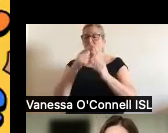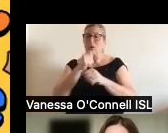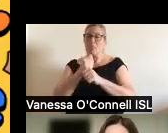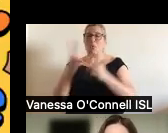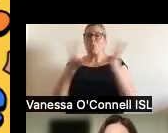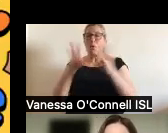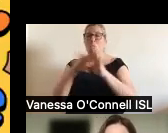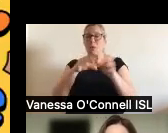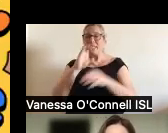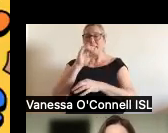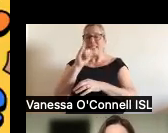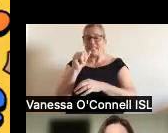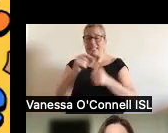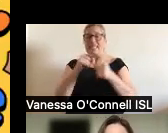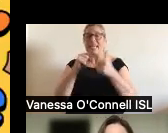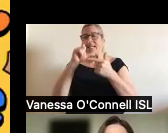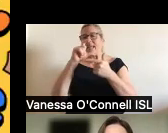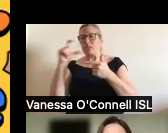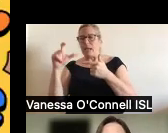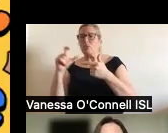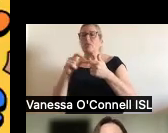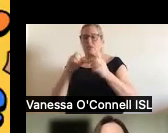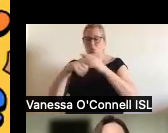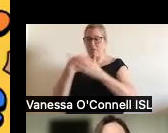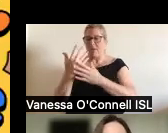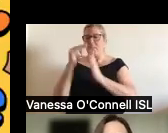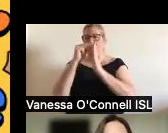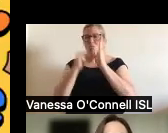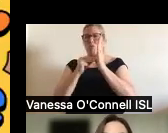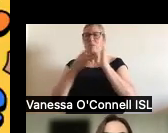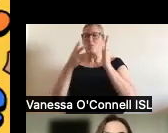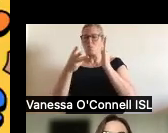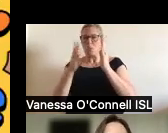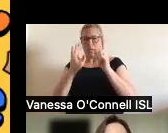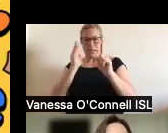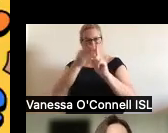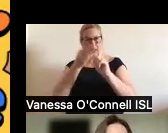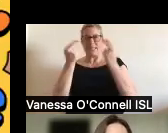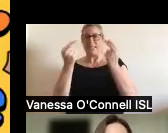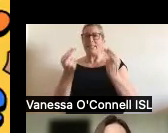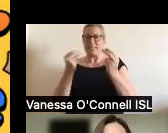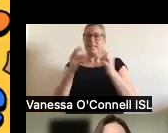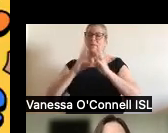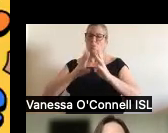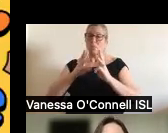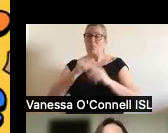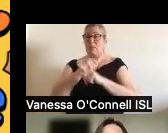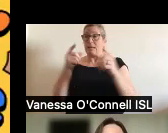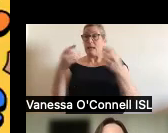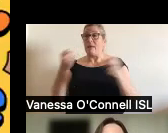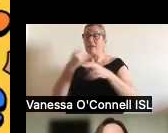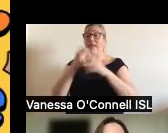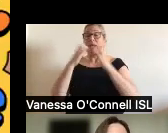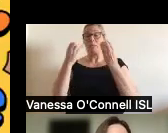county councils to develop programs that will address the needs of the women that they have in their community.